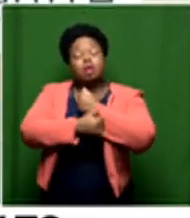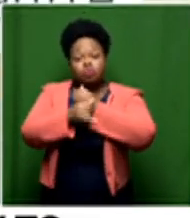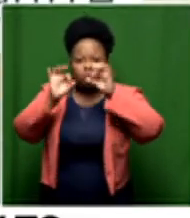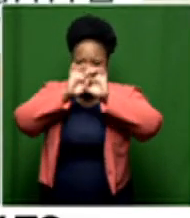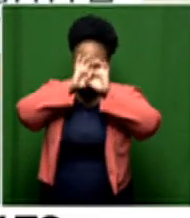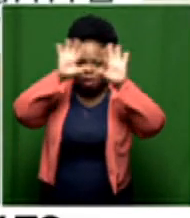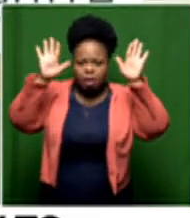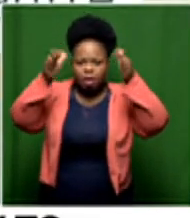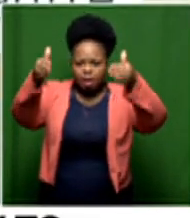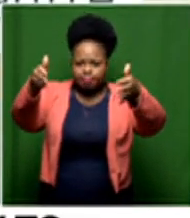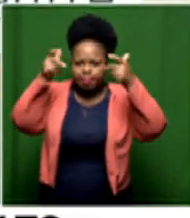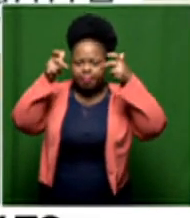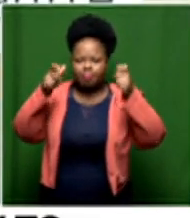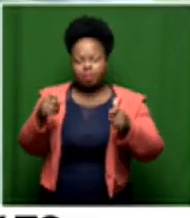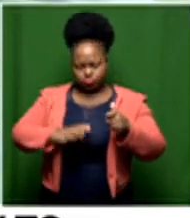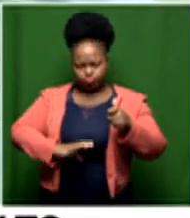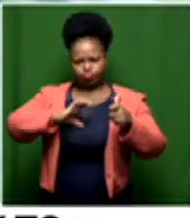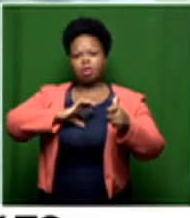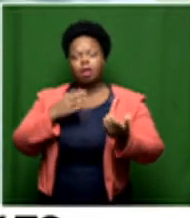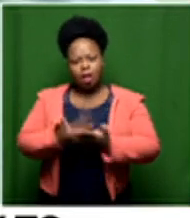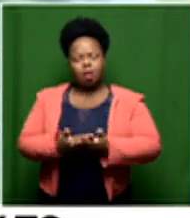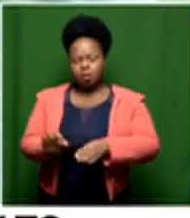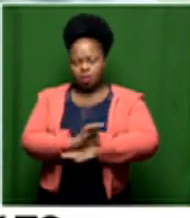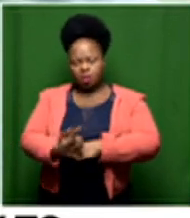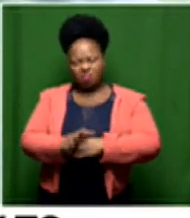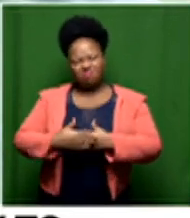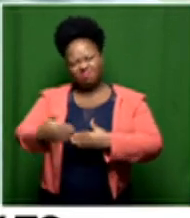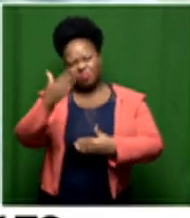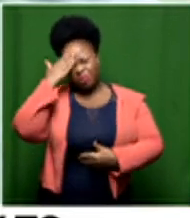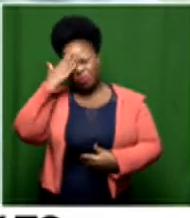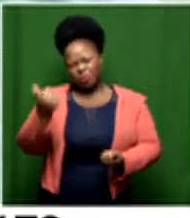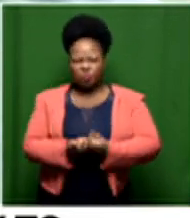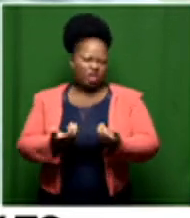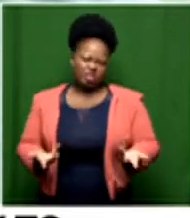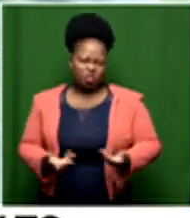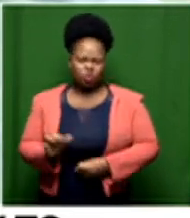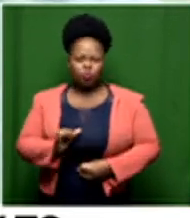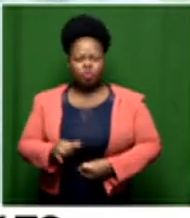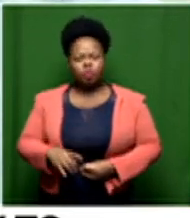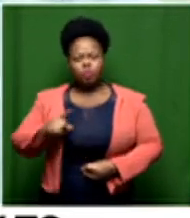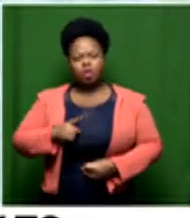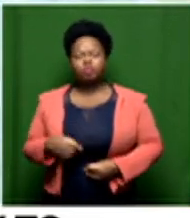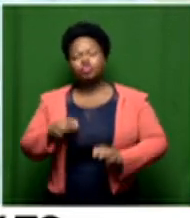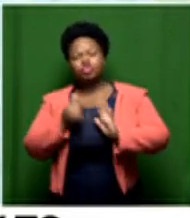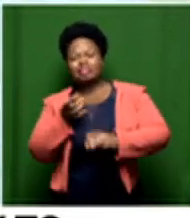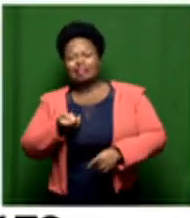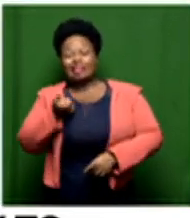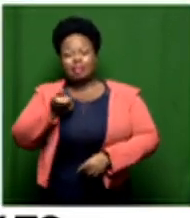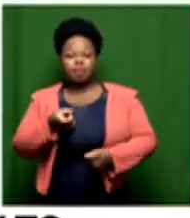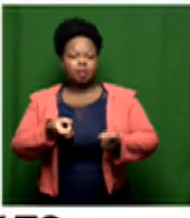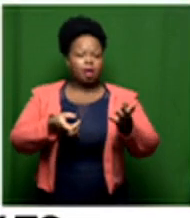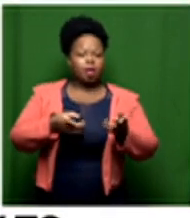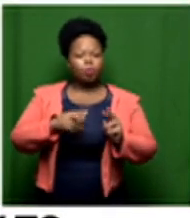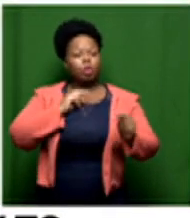into your confidence about what the challenges are. Just a few words thrown in here and there. We